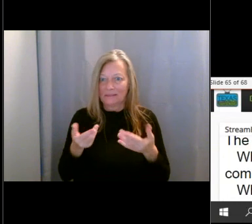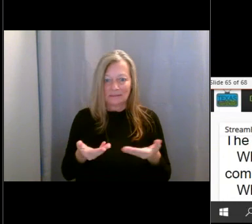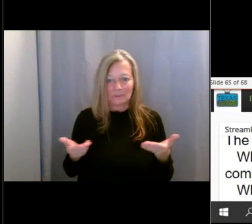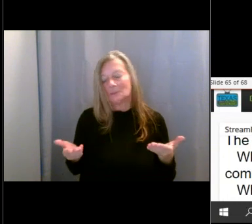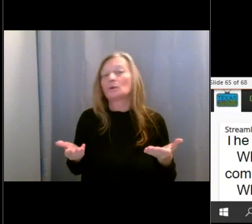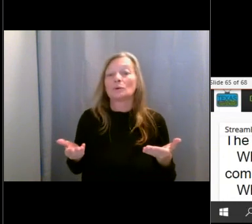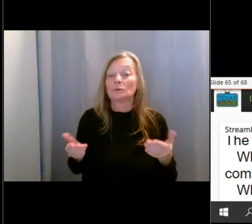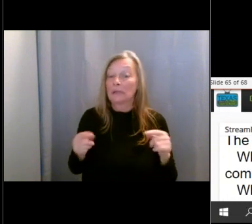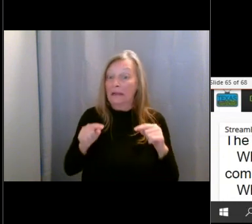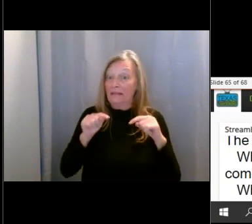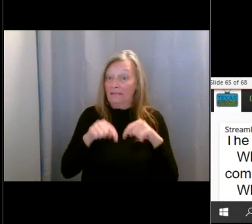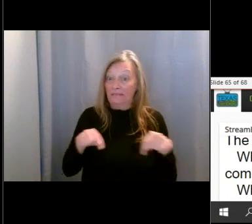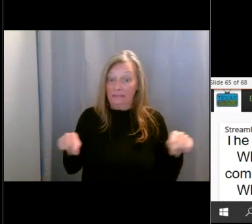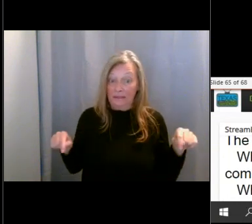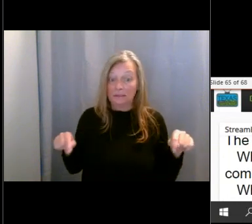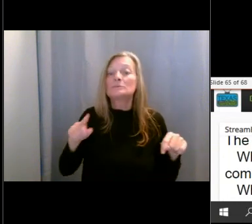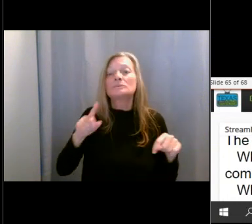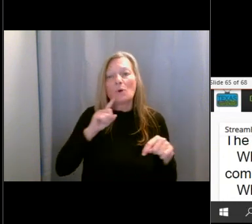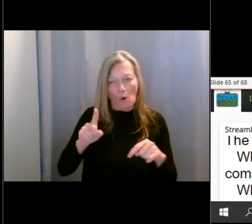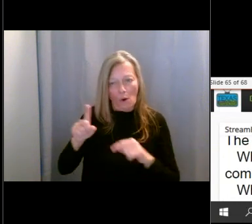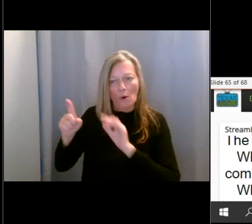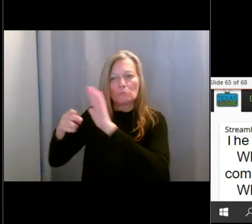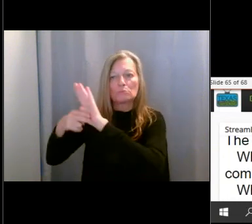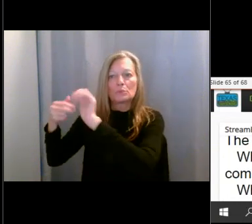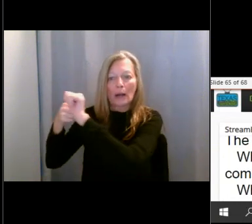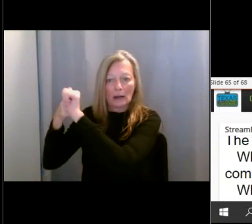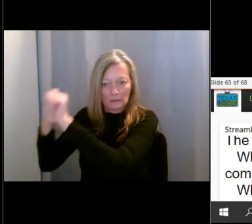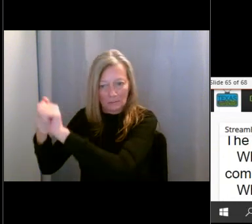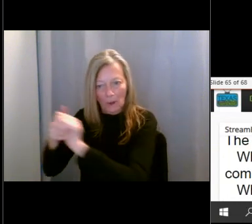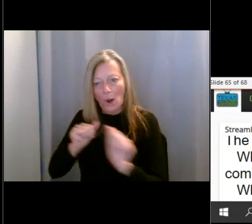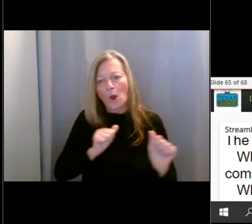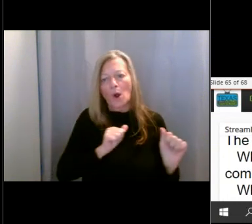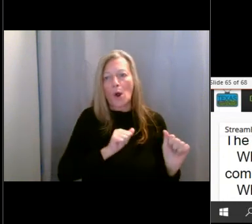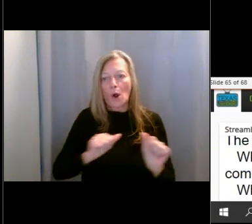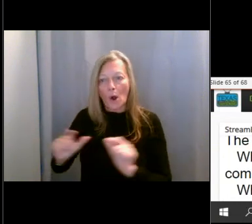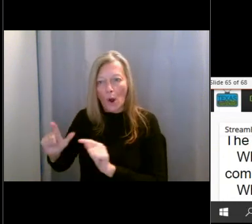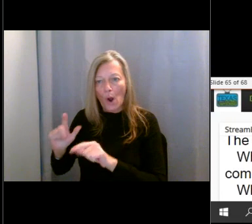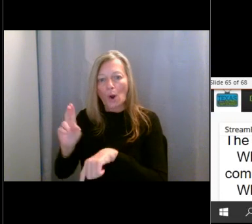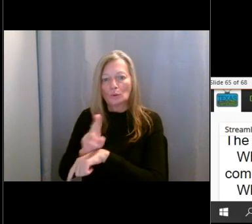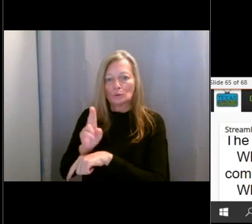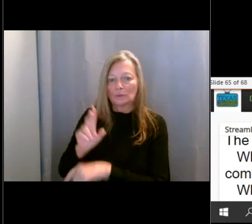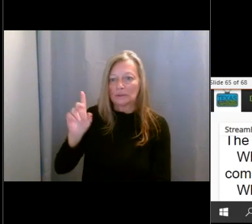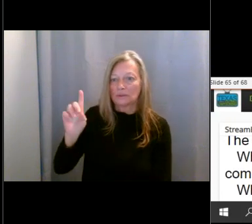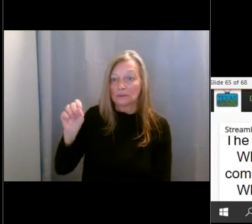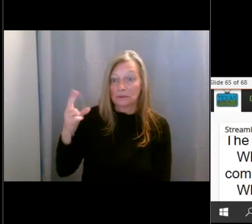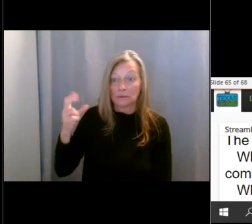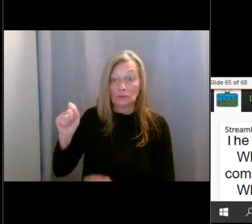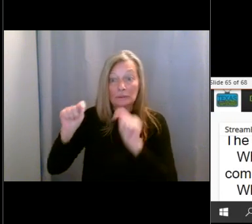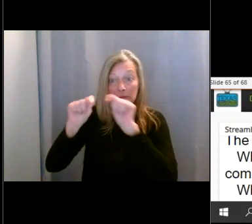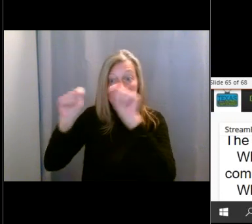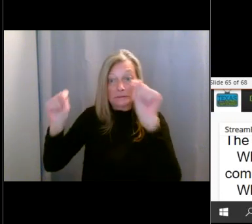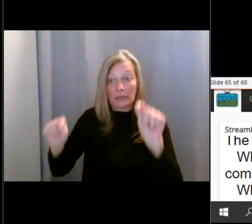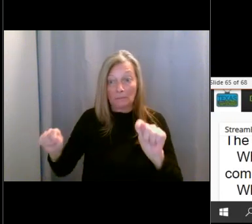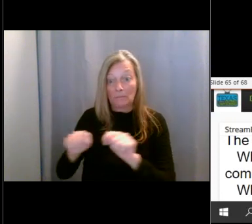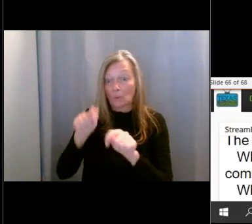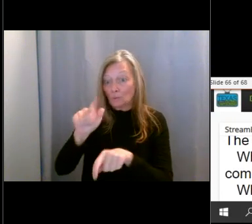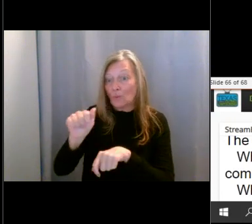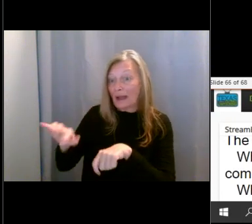These materials are brand compliant, and they all use a Dishes template, and these are templates that you can find on the internet.